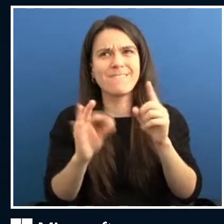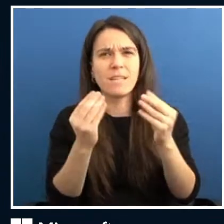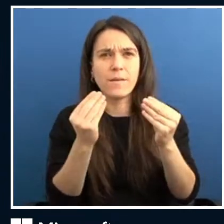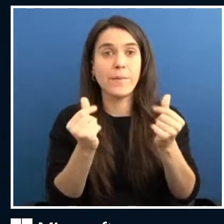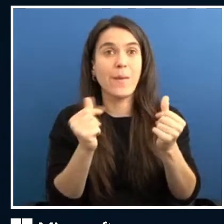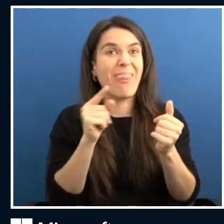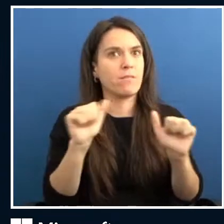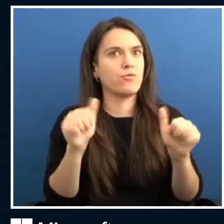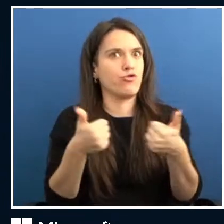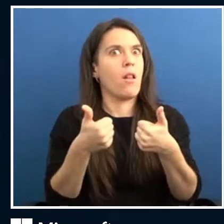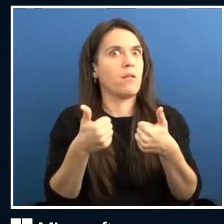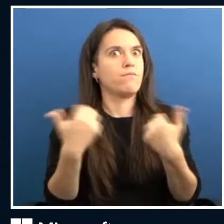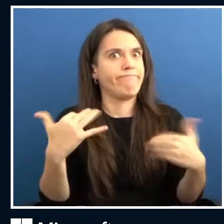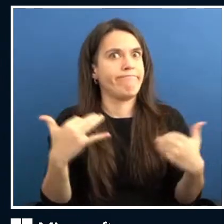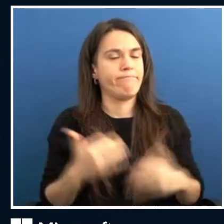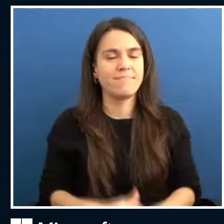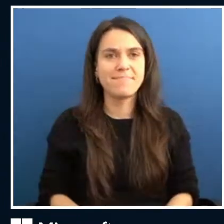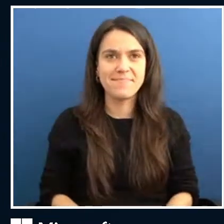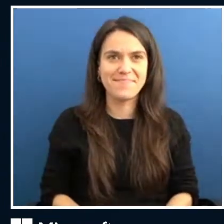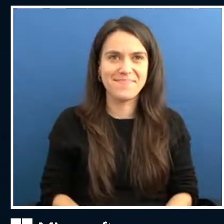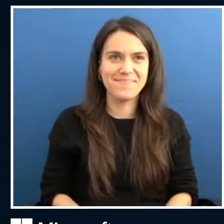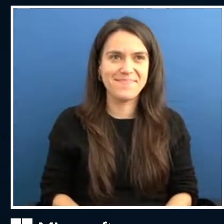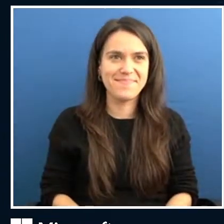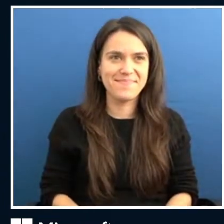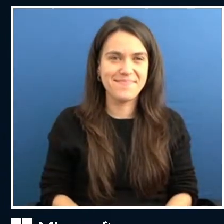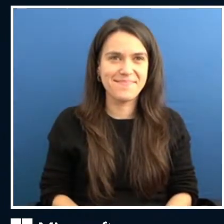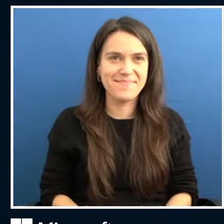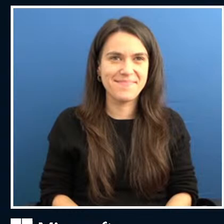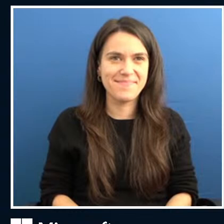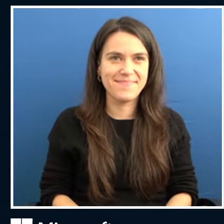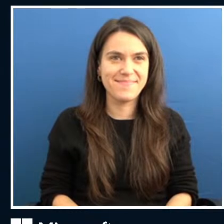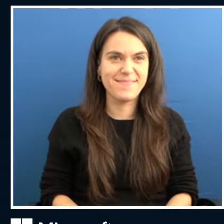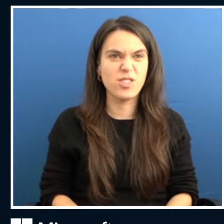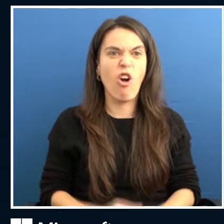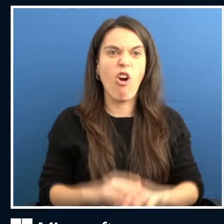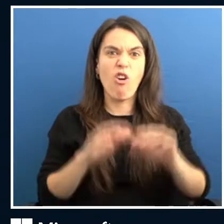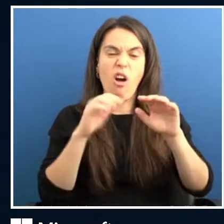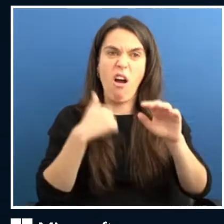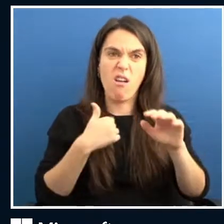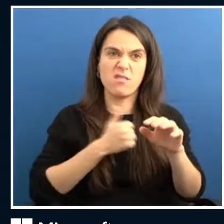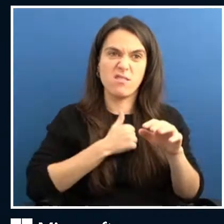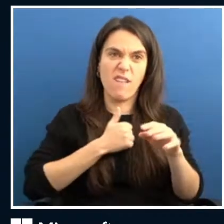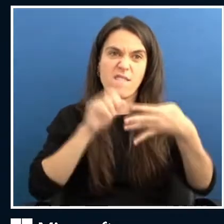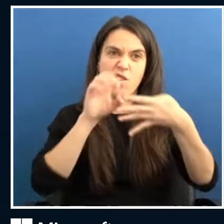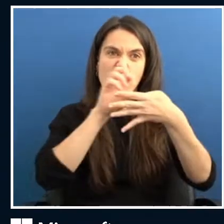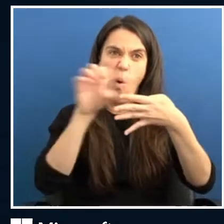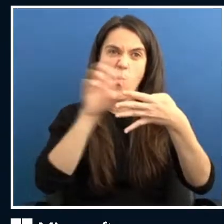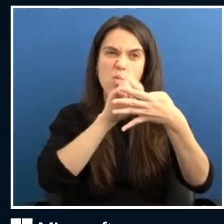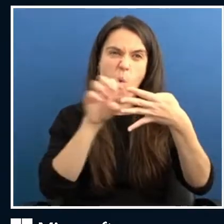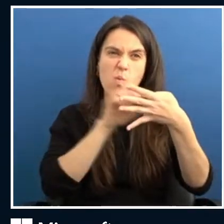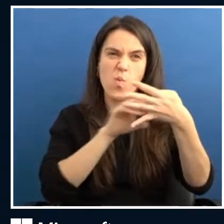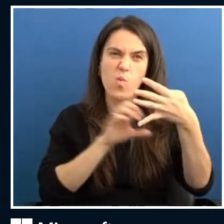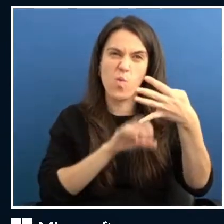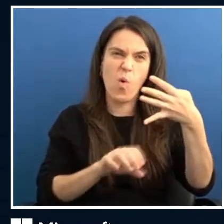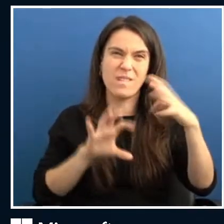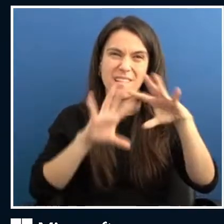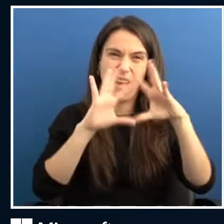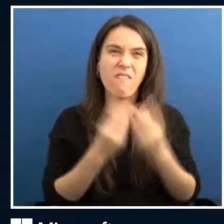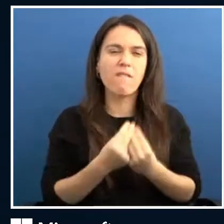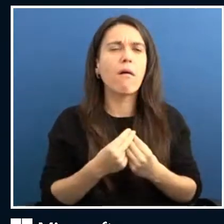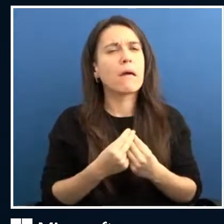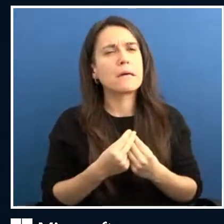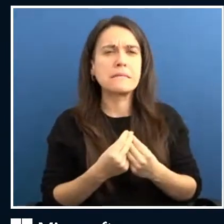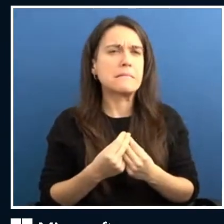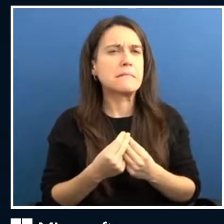challenge. And to write the code from scratch by yourself that is going to do all of this for you would